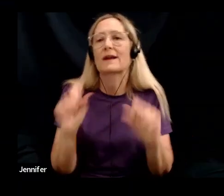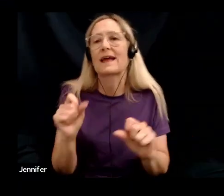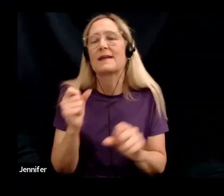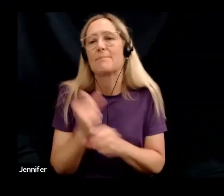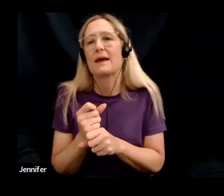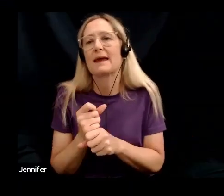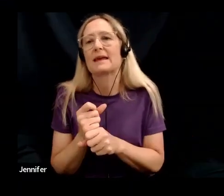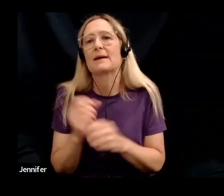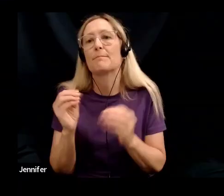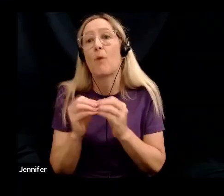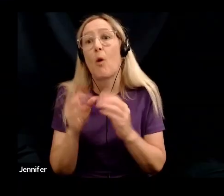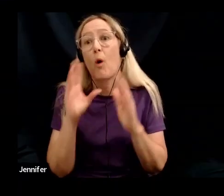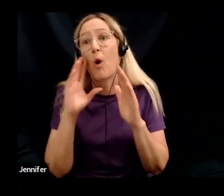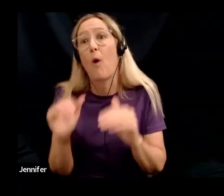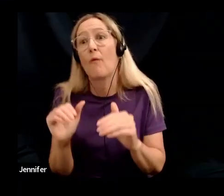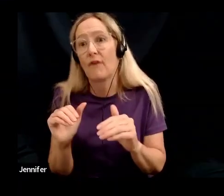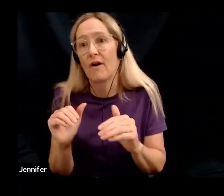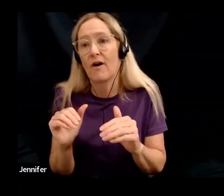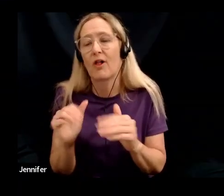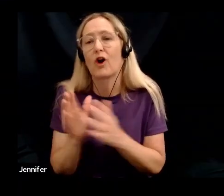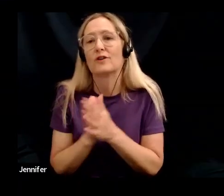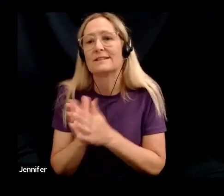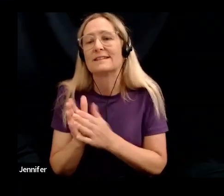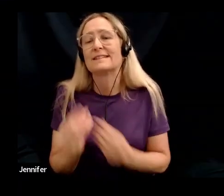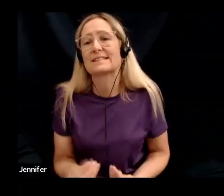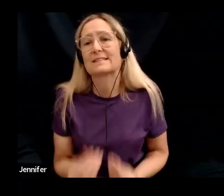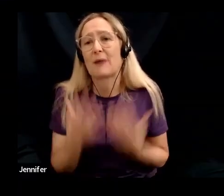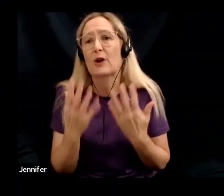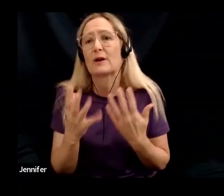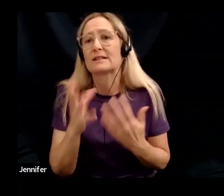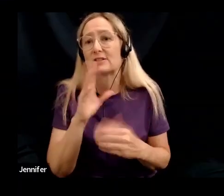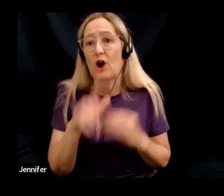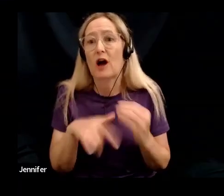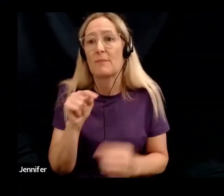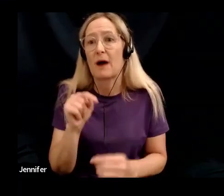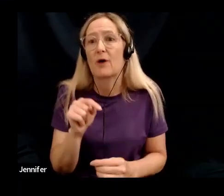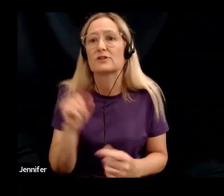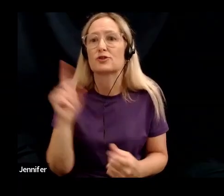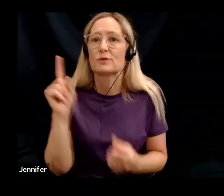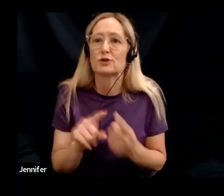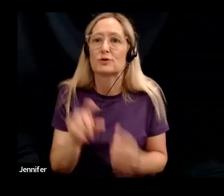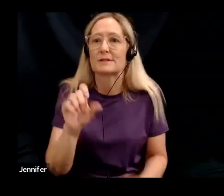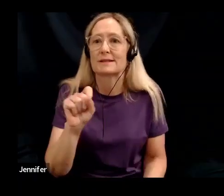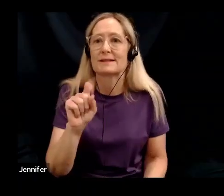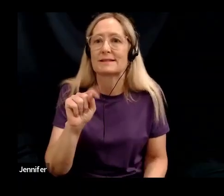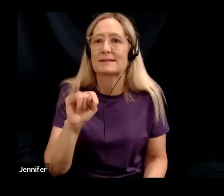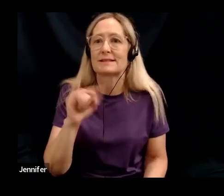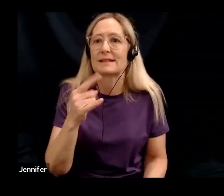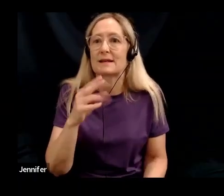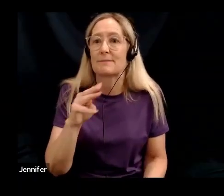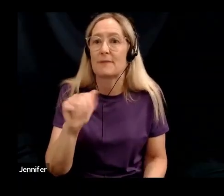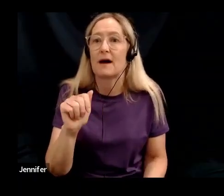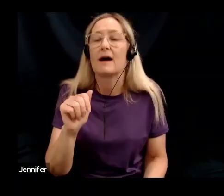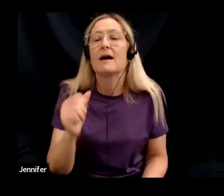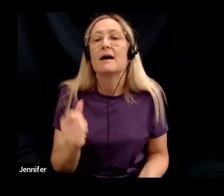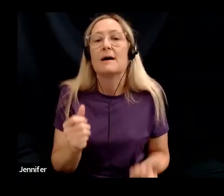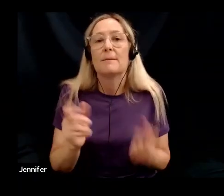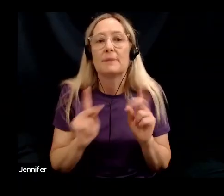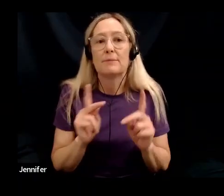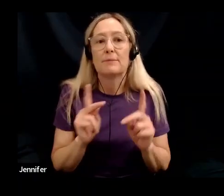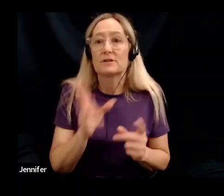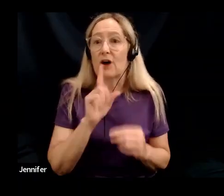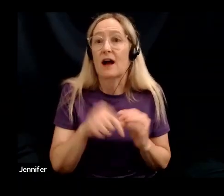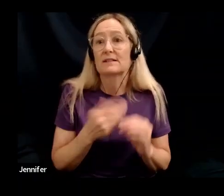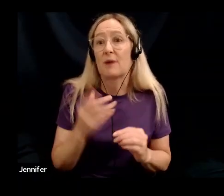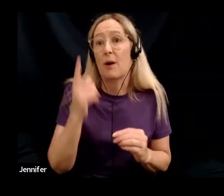more hopeful or inspiring, right, to talk about. So for a long time, how many people talked about